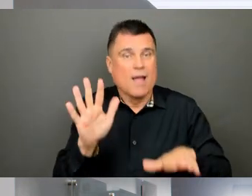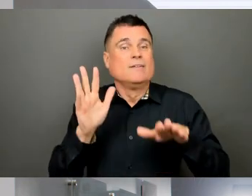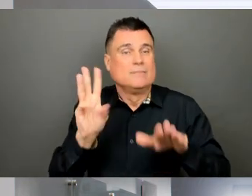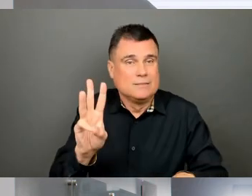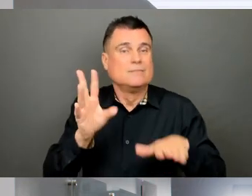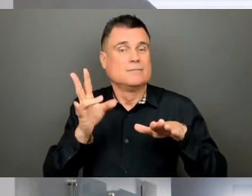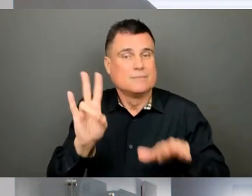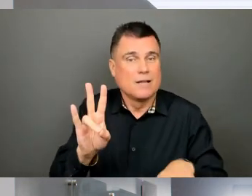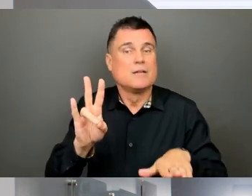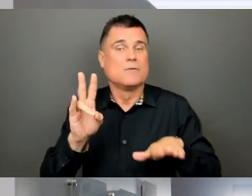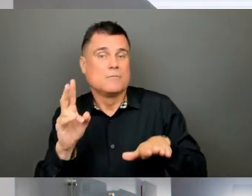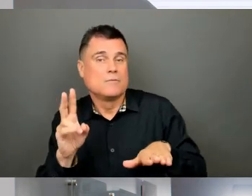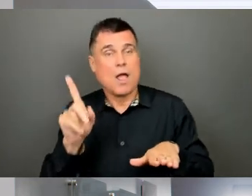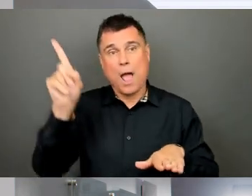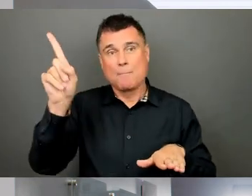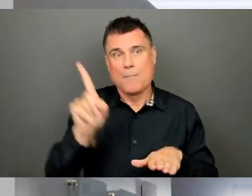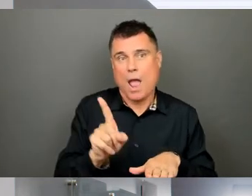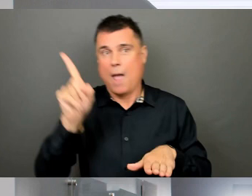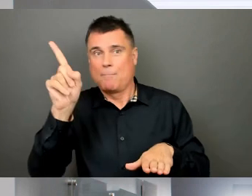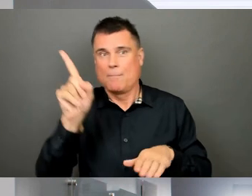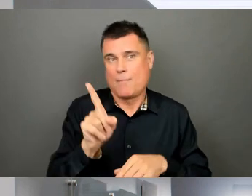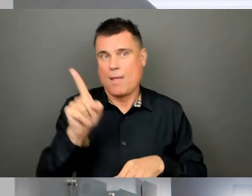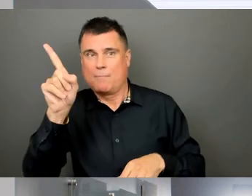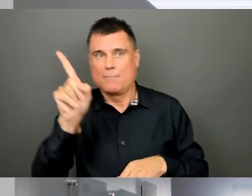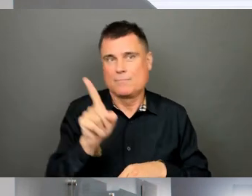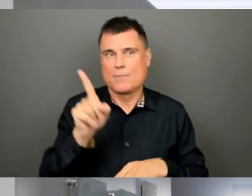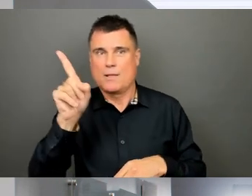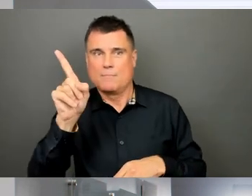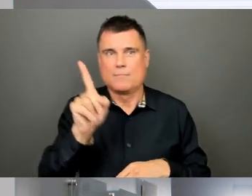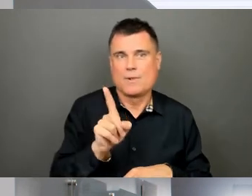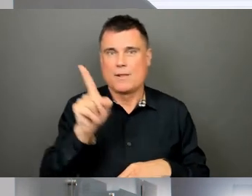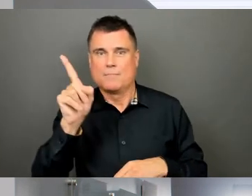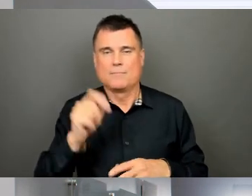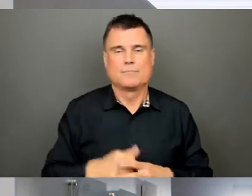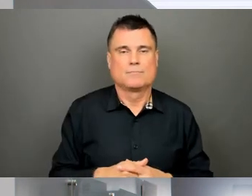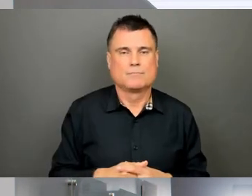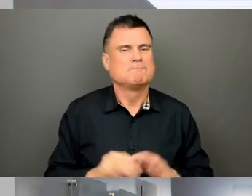5, 6, 7, up, groove. Up, up, up.